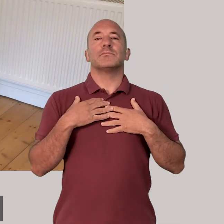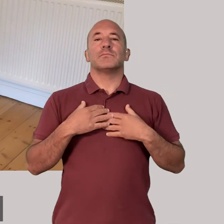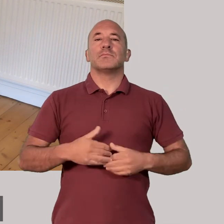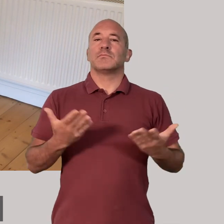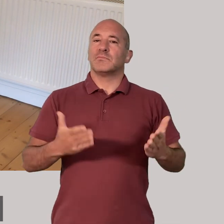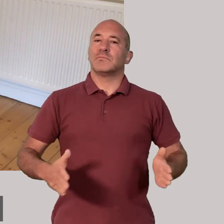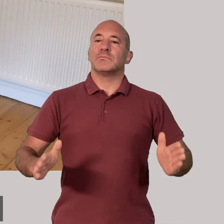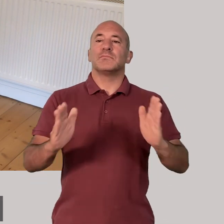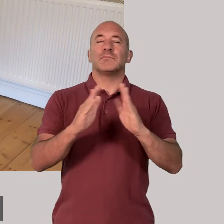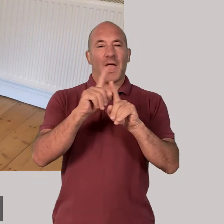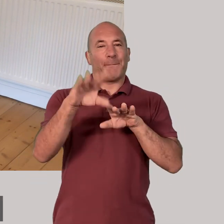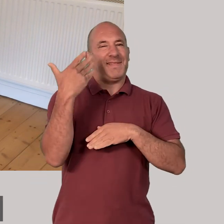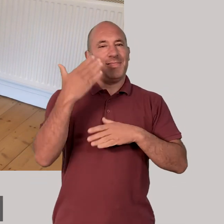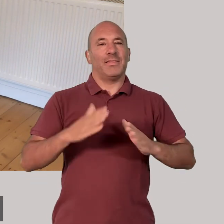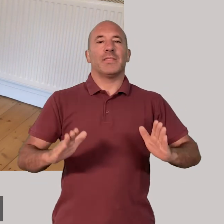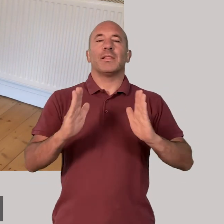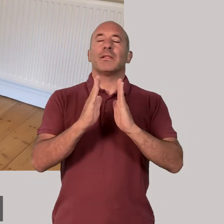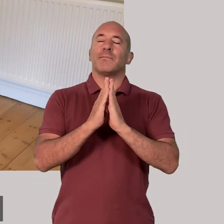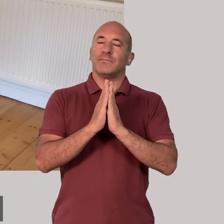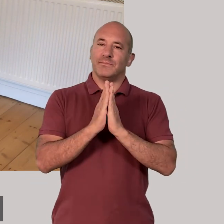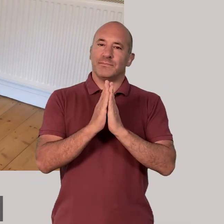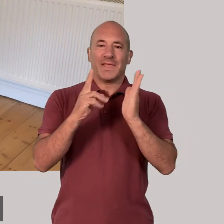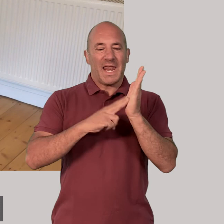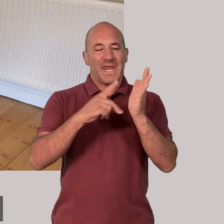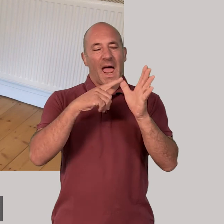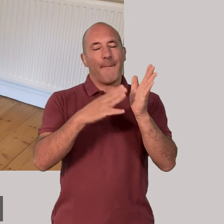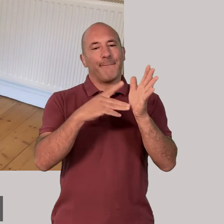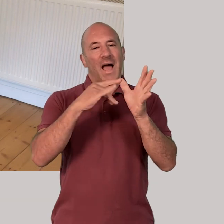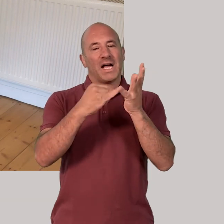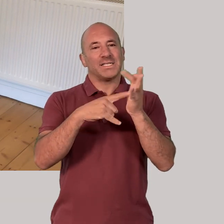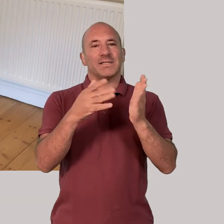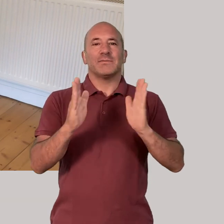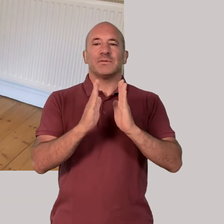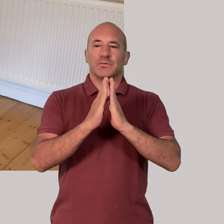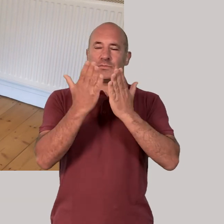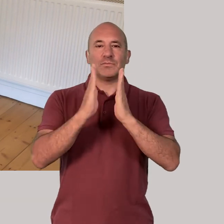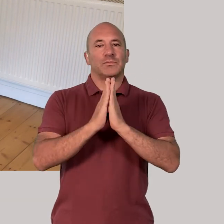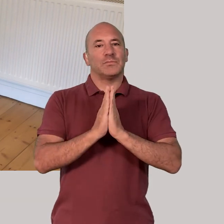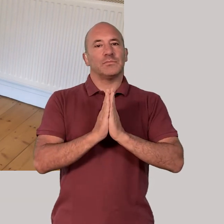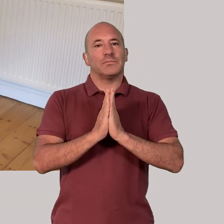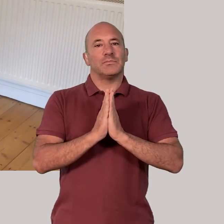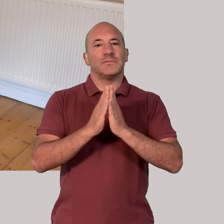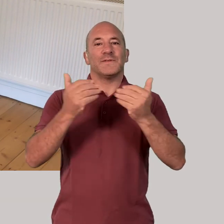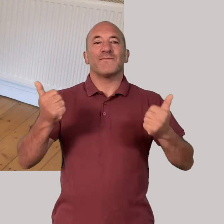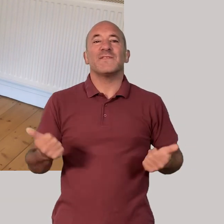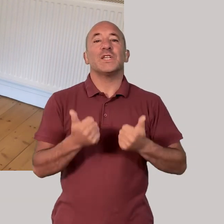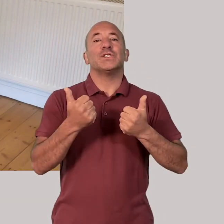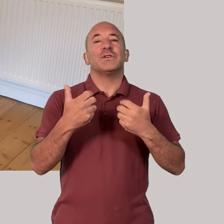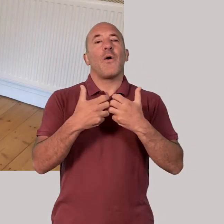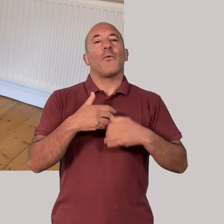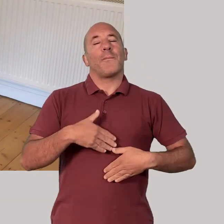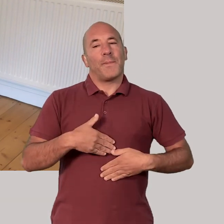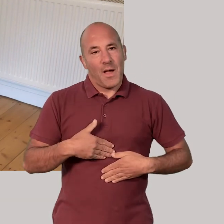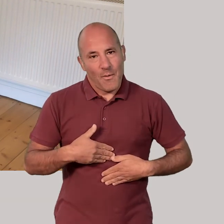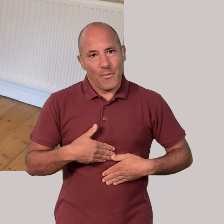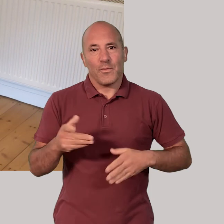And then bringing the hands together, like we did a moment ago in Namaste, palms together. And let's finish this session